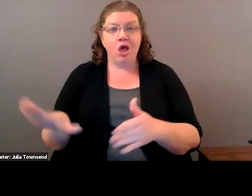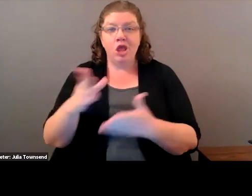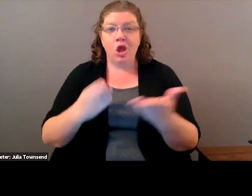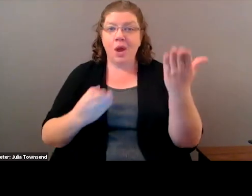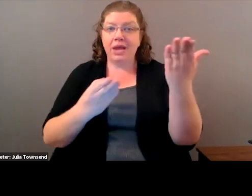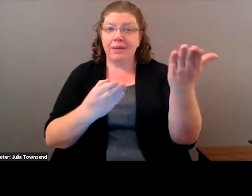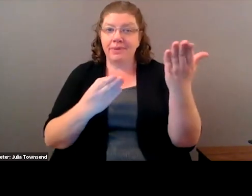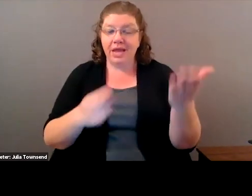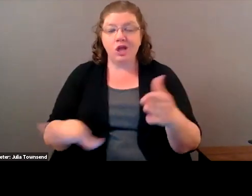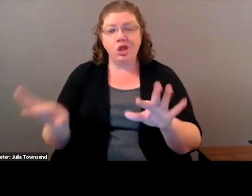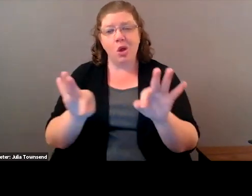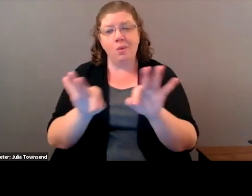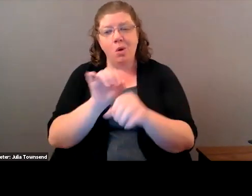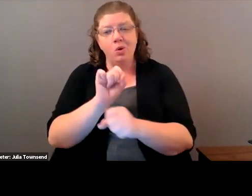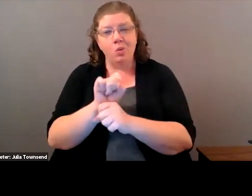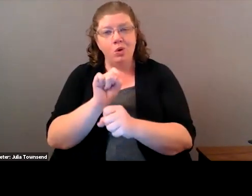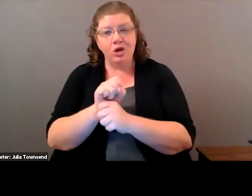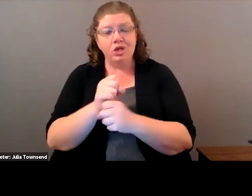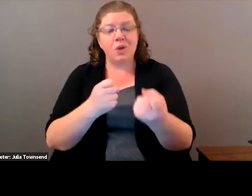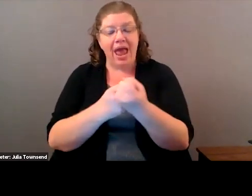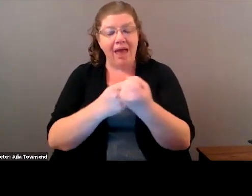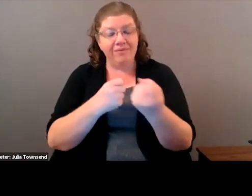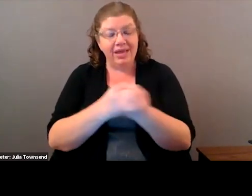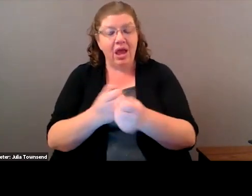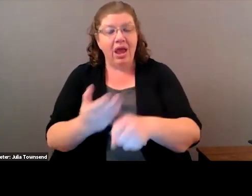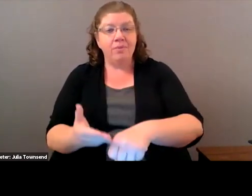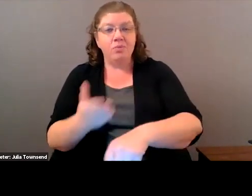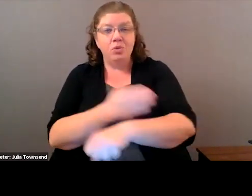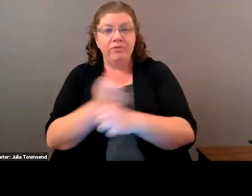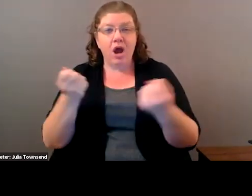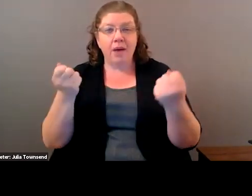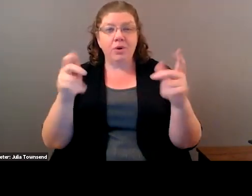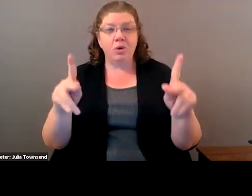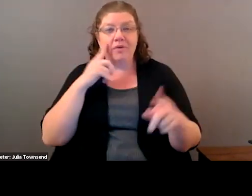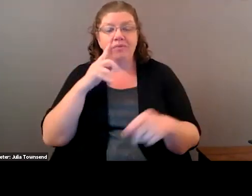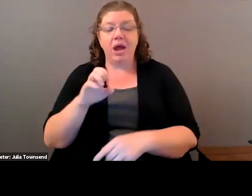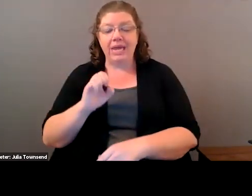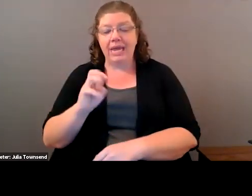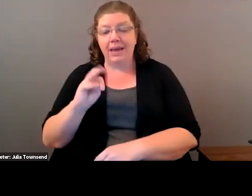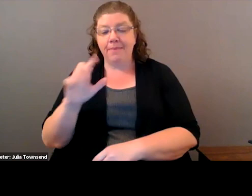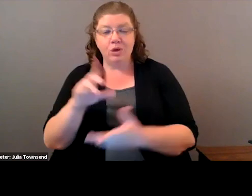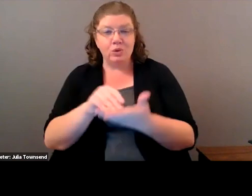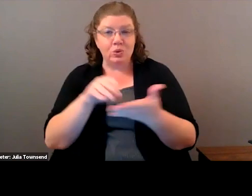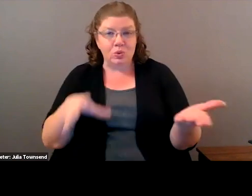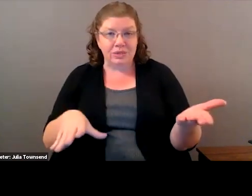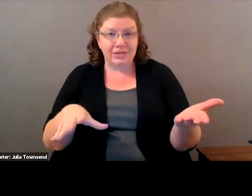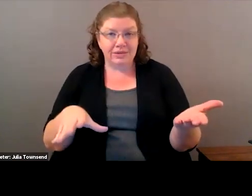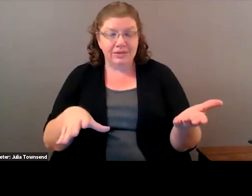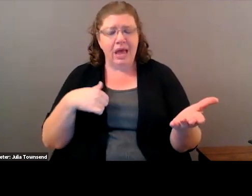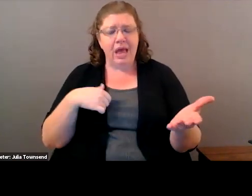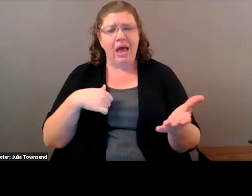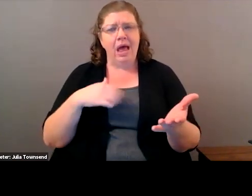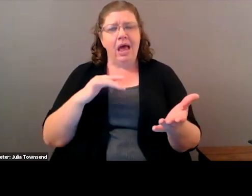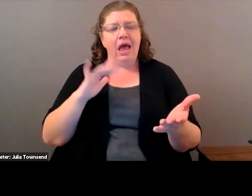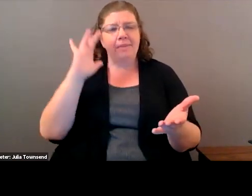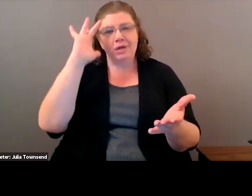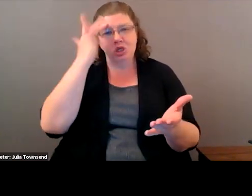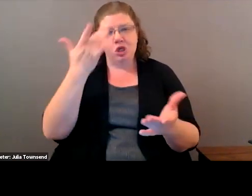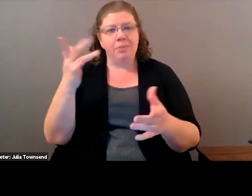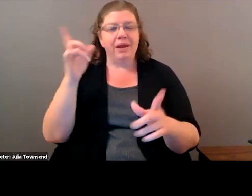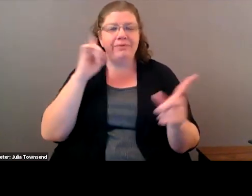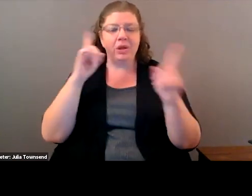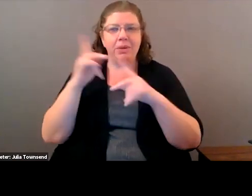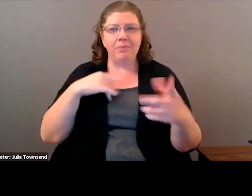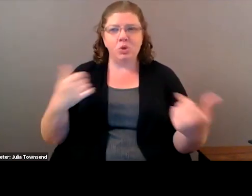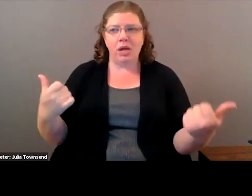and their important work to advocate for and improve opportunities for EML students. I'm disturbed to hear of anyone trying to intimidate